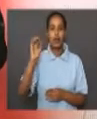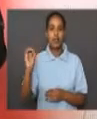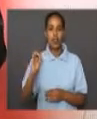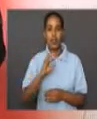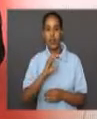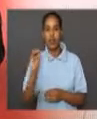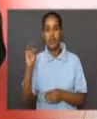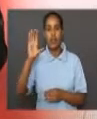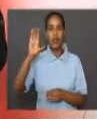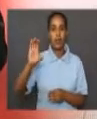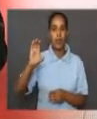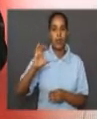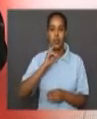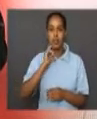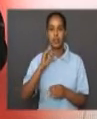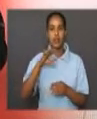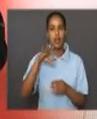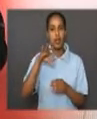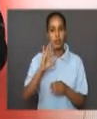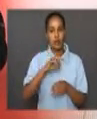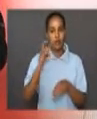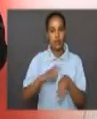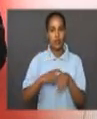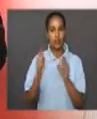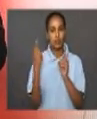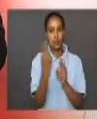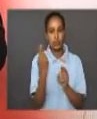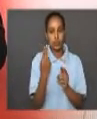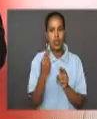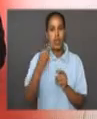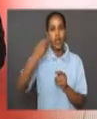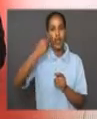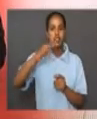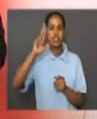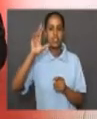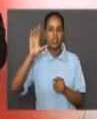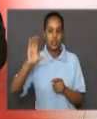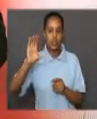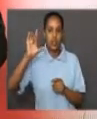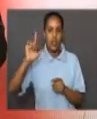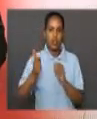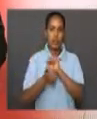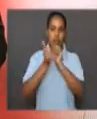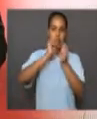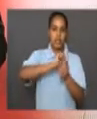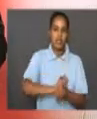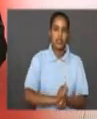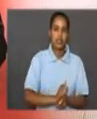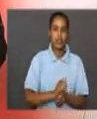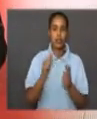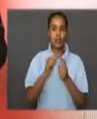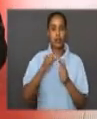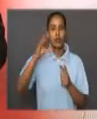or carbonate is often treated with hydrochloric acid to convert it